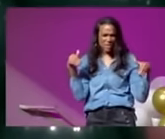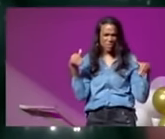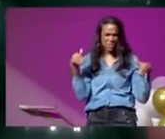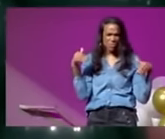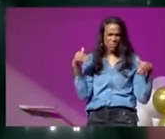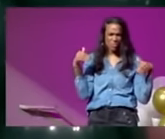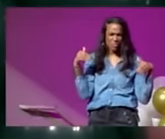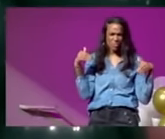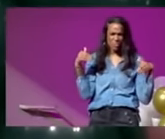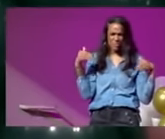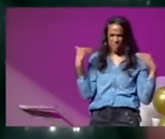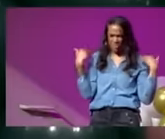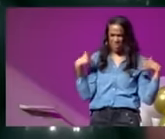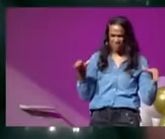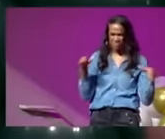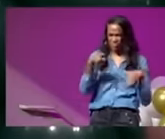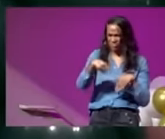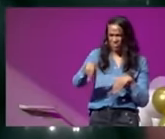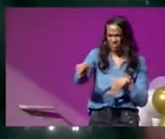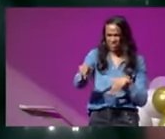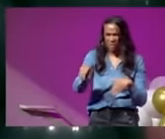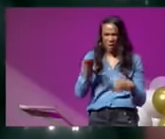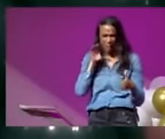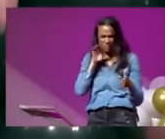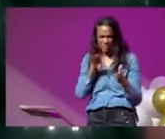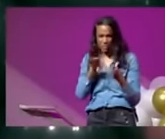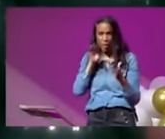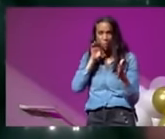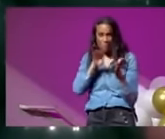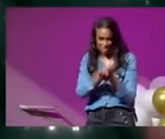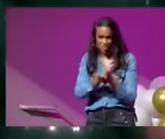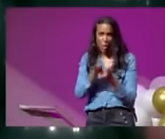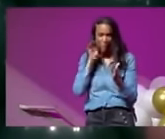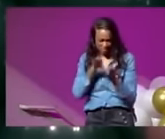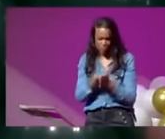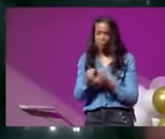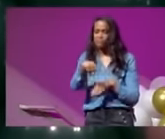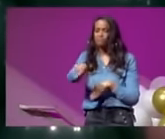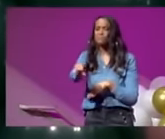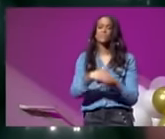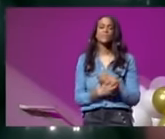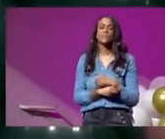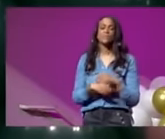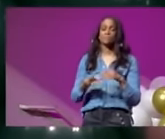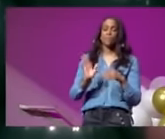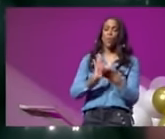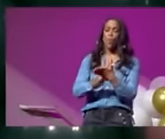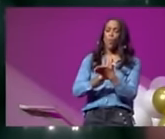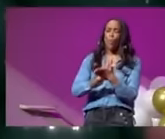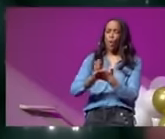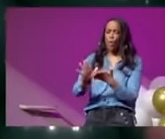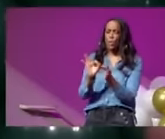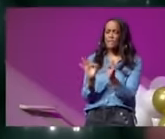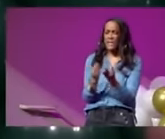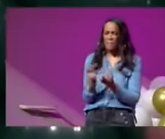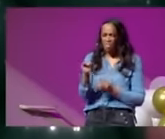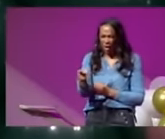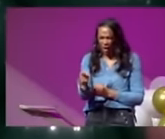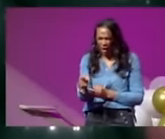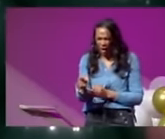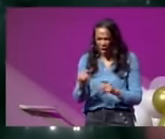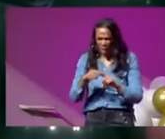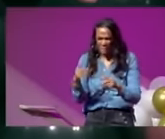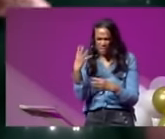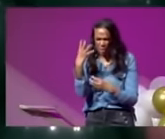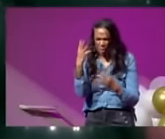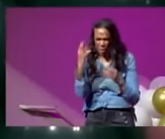Instead, it's a setting, my sisters and brothers, with the Holy Family in the midst of